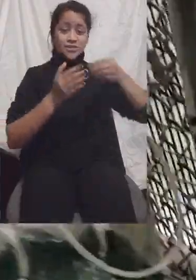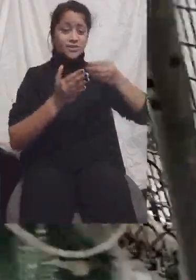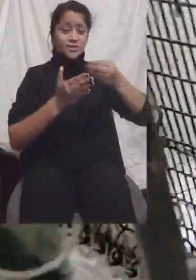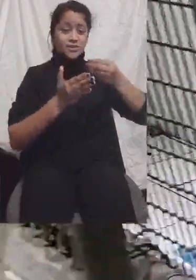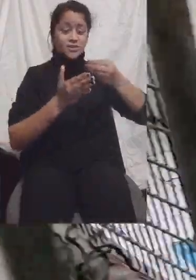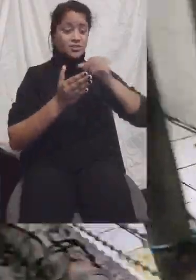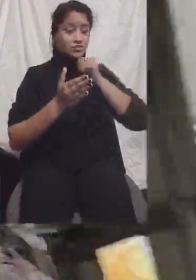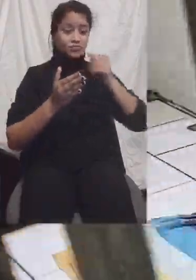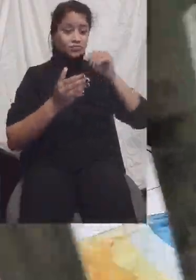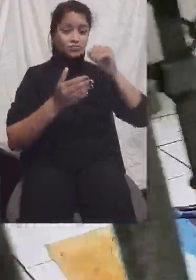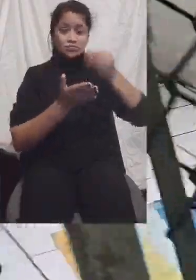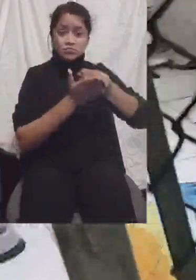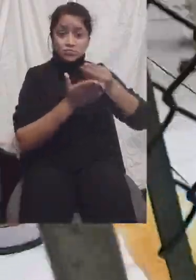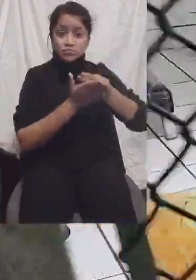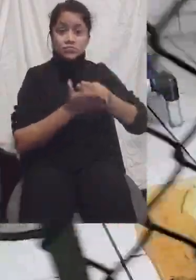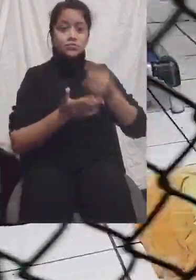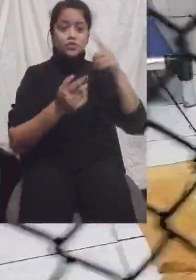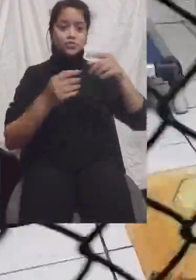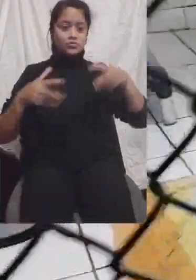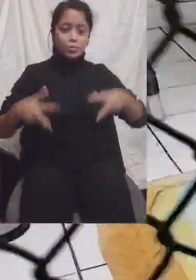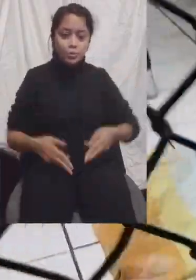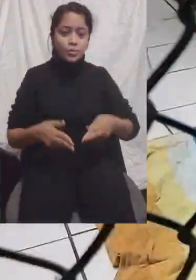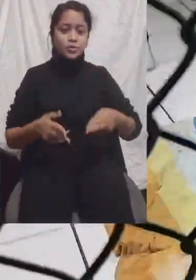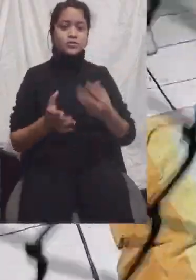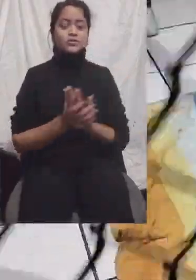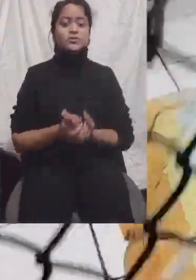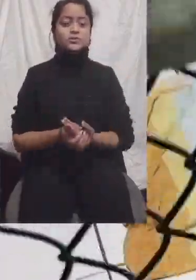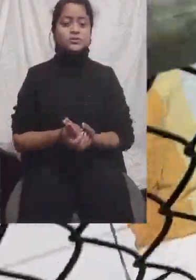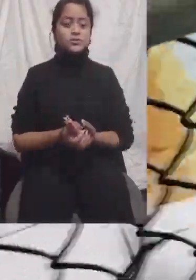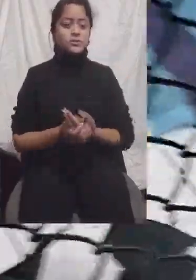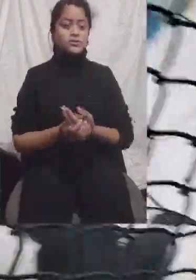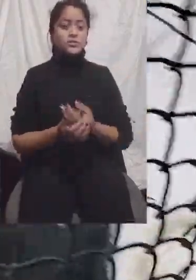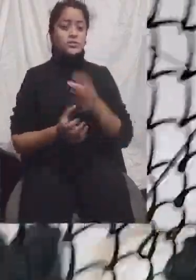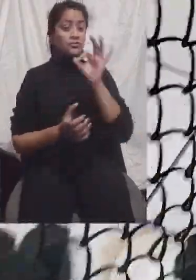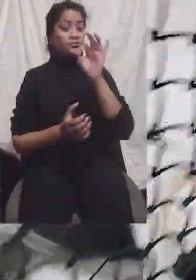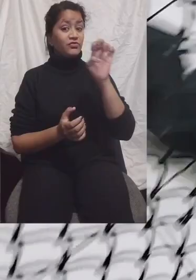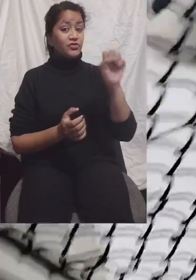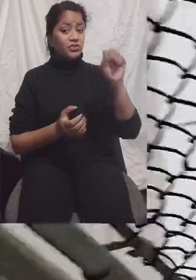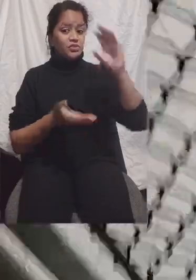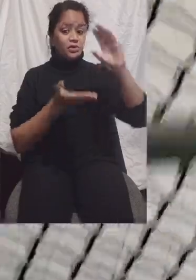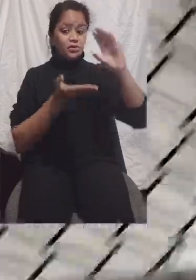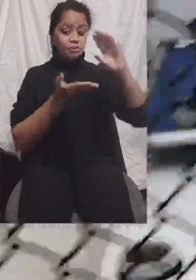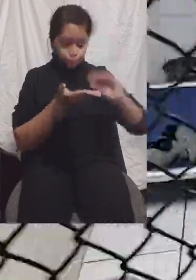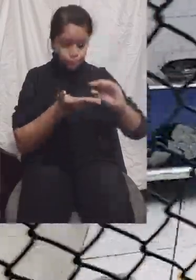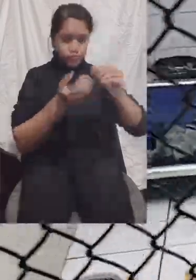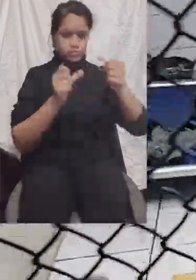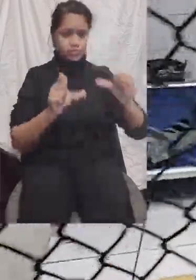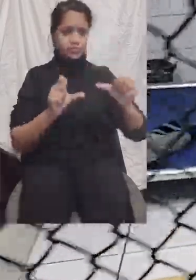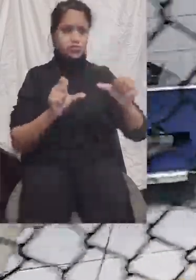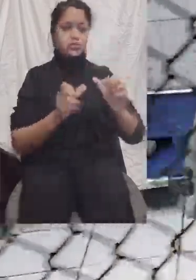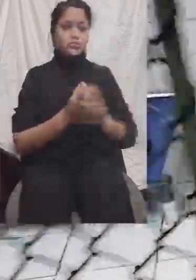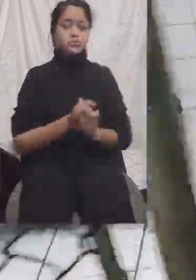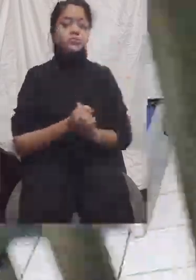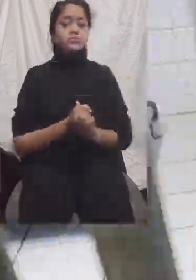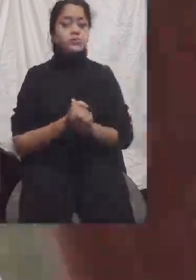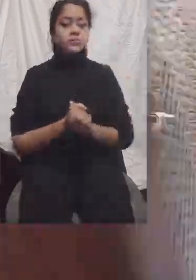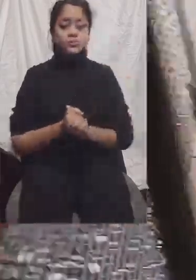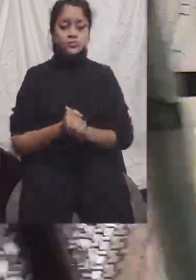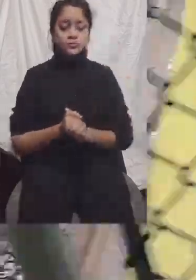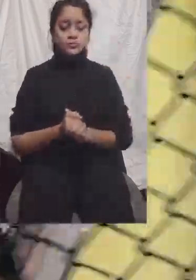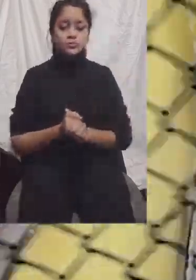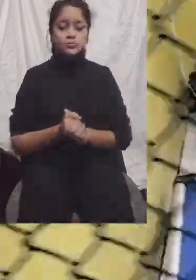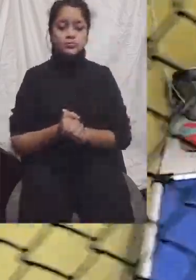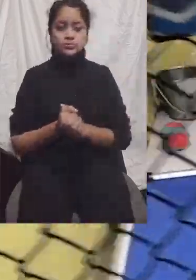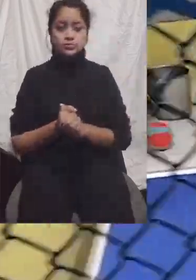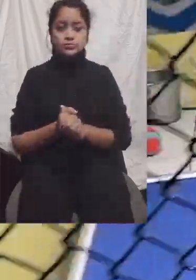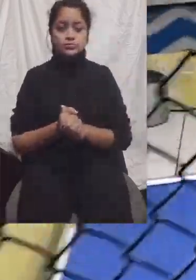40 cats. It is important to note that actually the fees that we charge are heavily discounted via the charity, so we